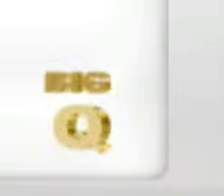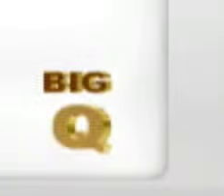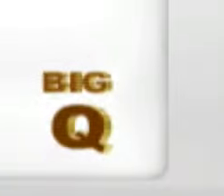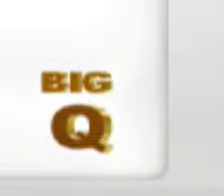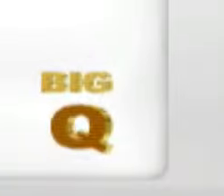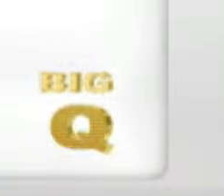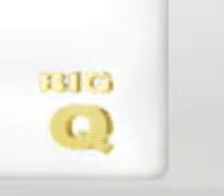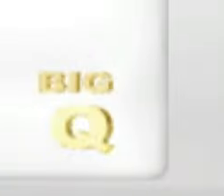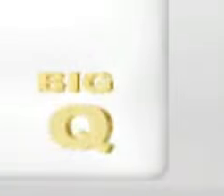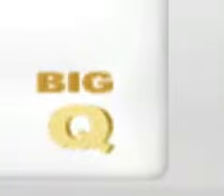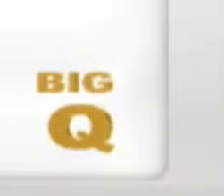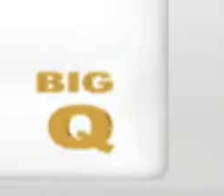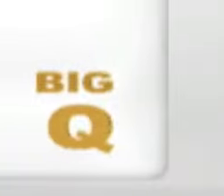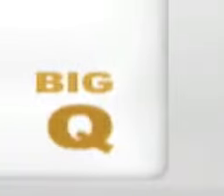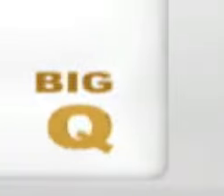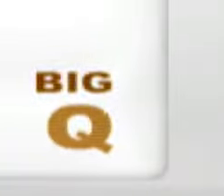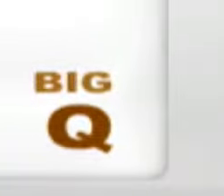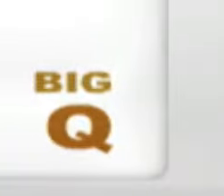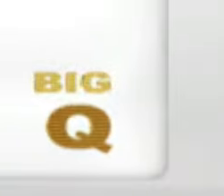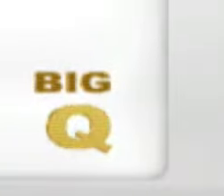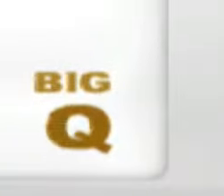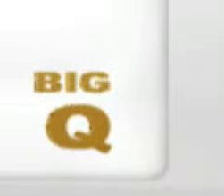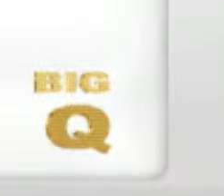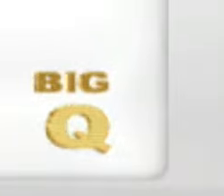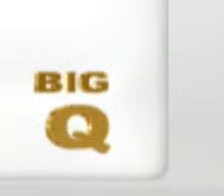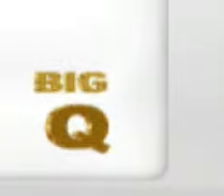followed by a comment to our toll-free number